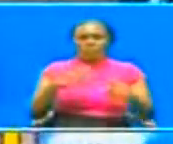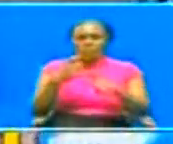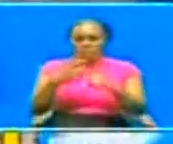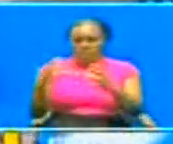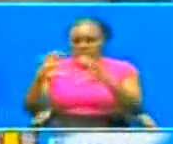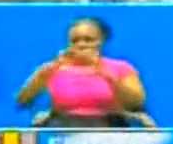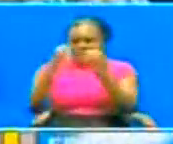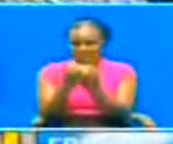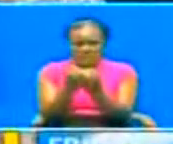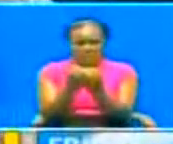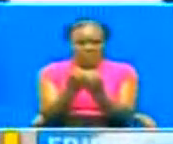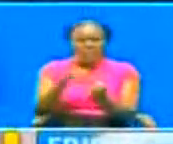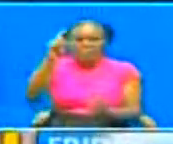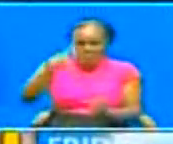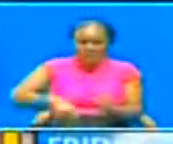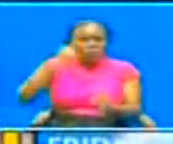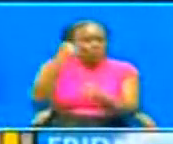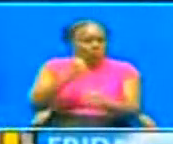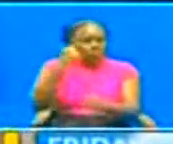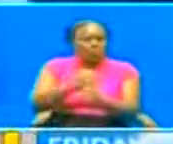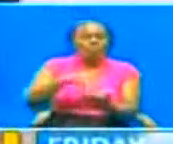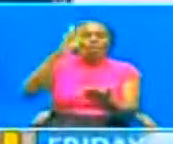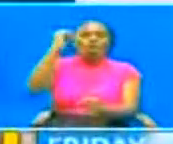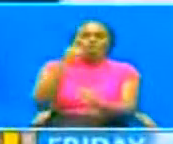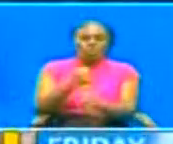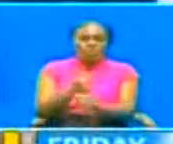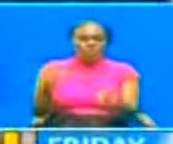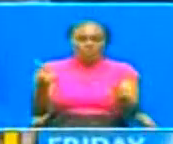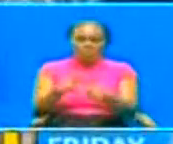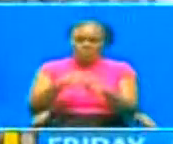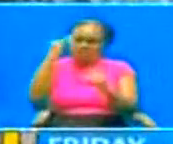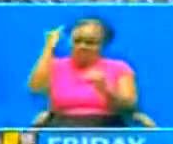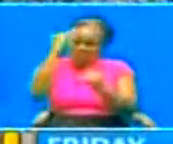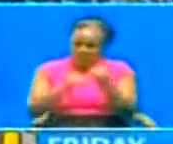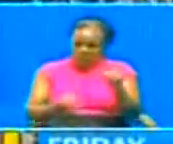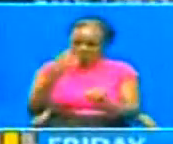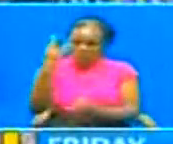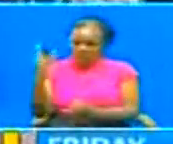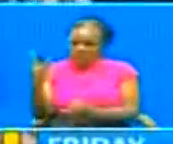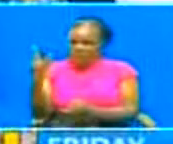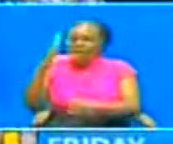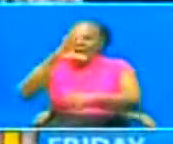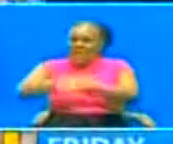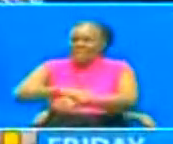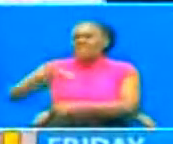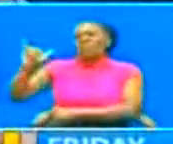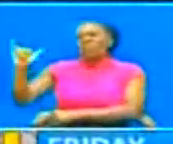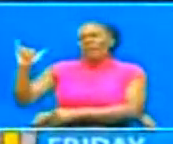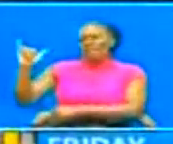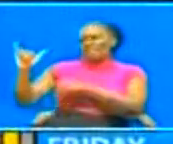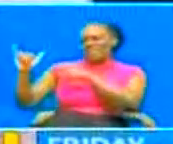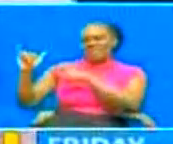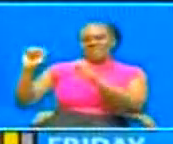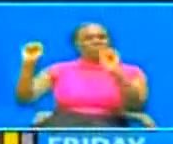class 1 to form 4, he must have done an extra effort. And after the end of form 4, getting Y is really